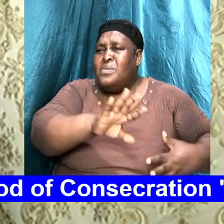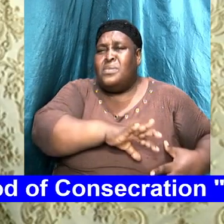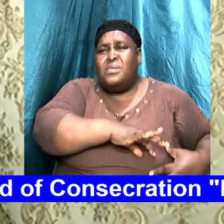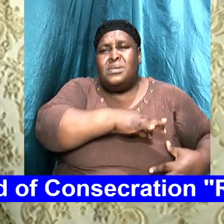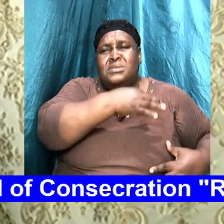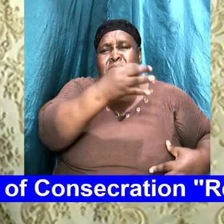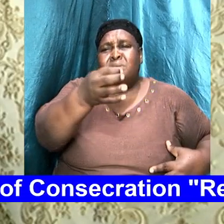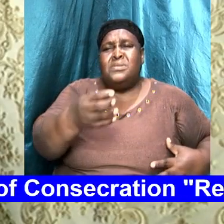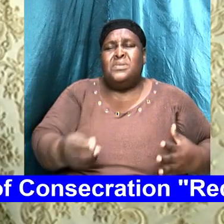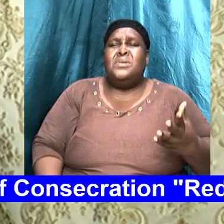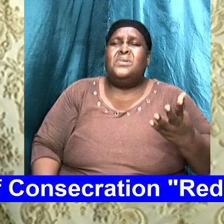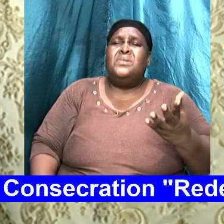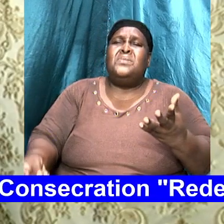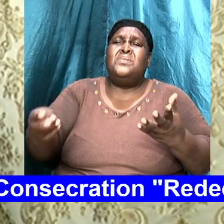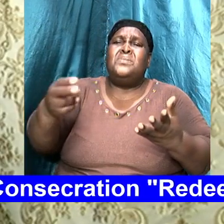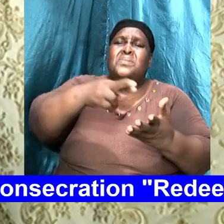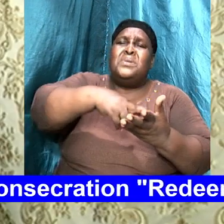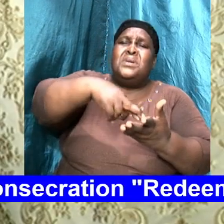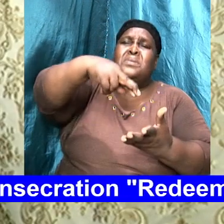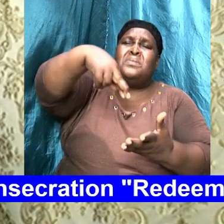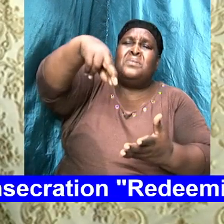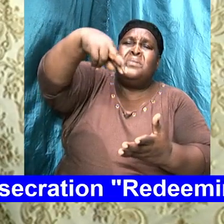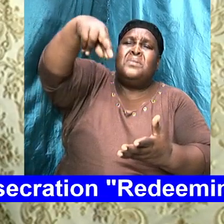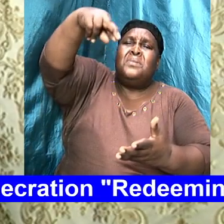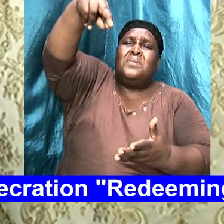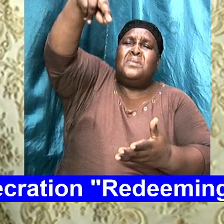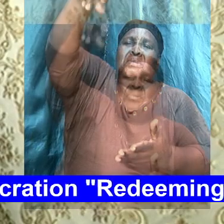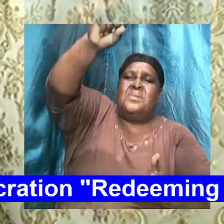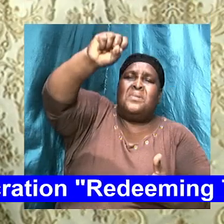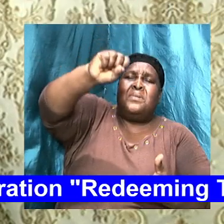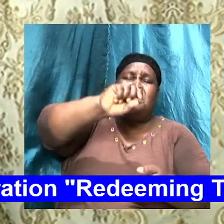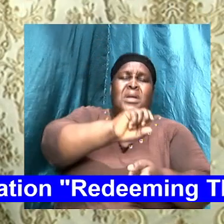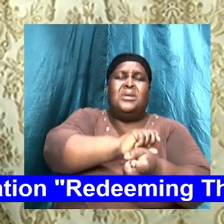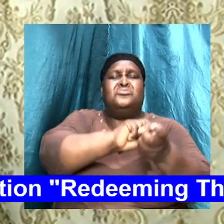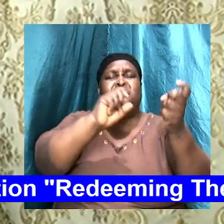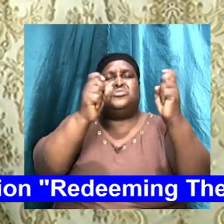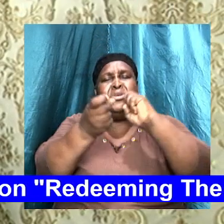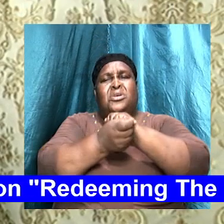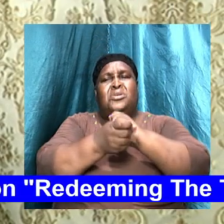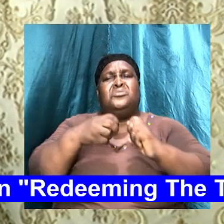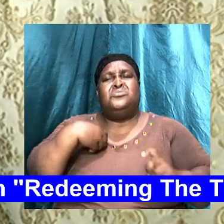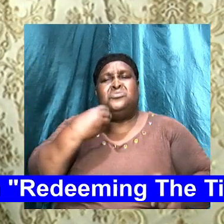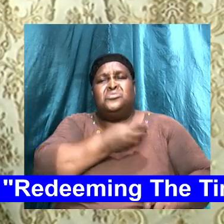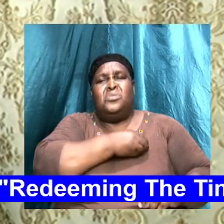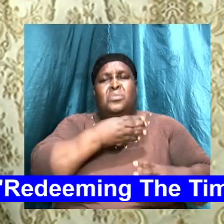up in the rapture and change our body.